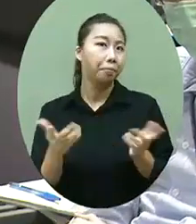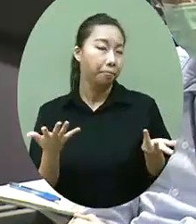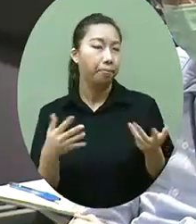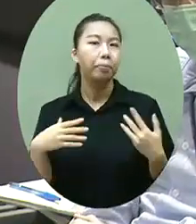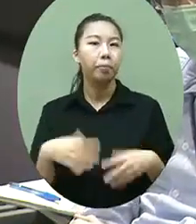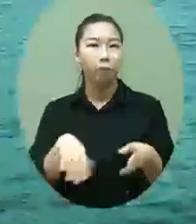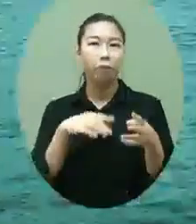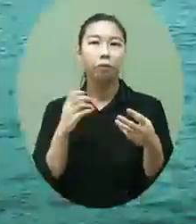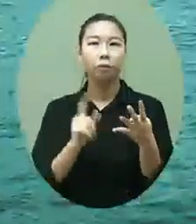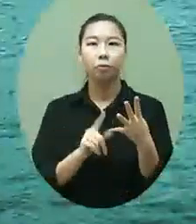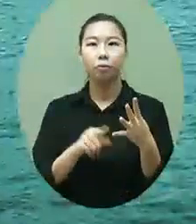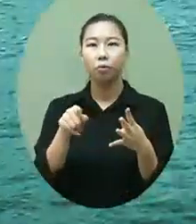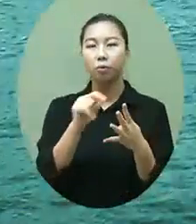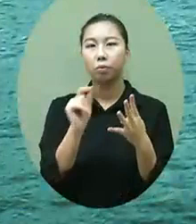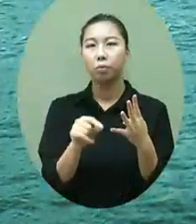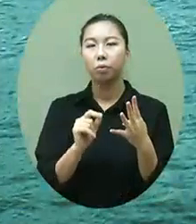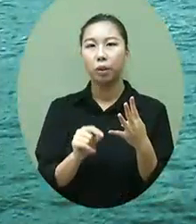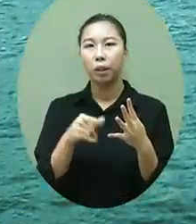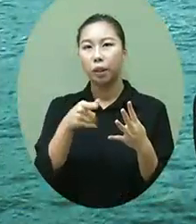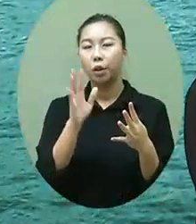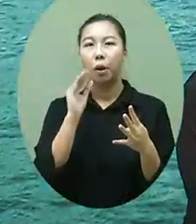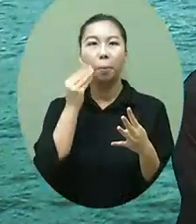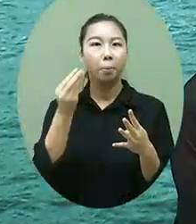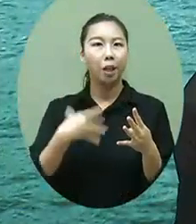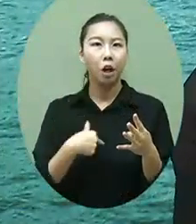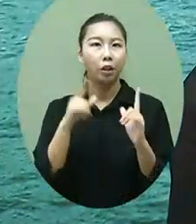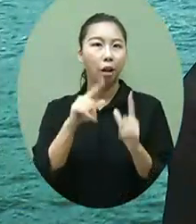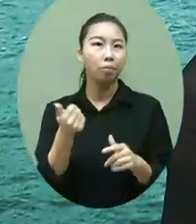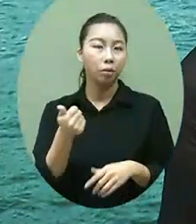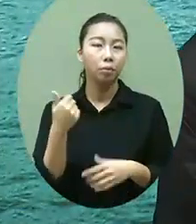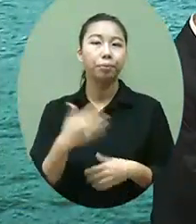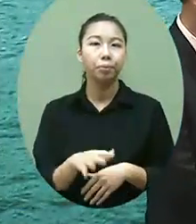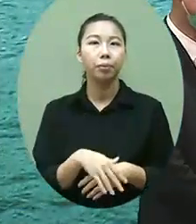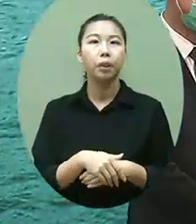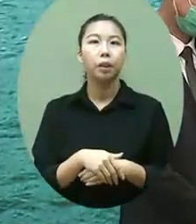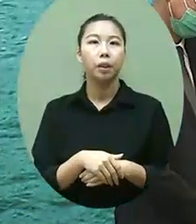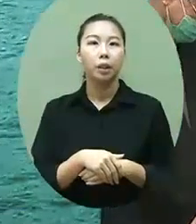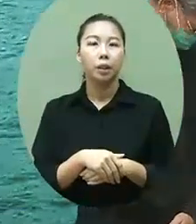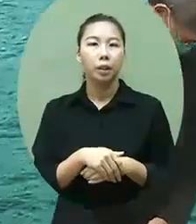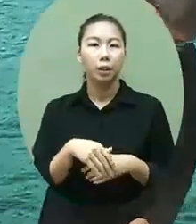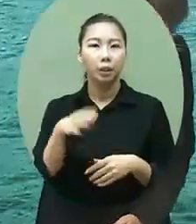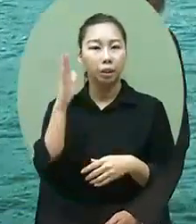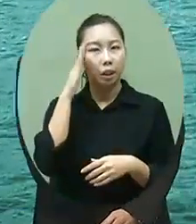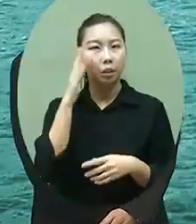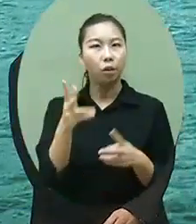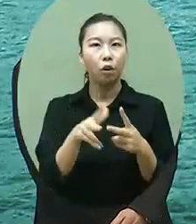would say the last question, you leave it to me. And for the first two one.